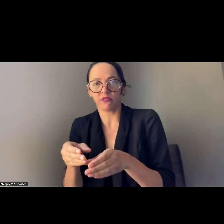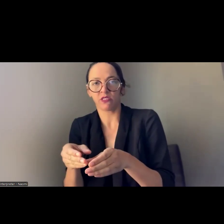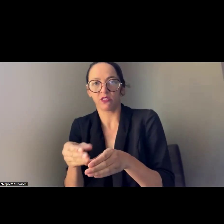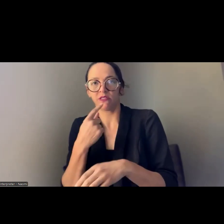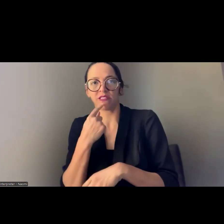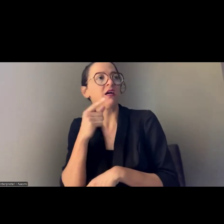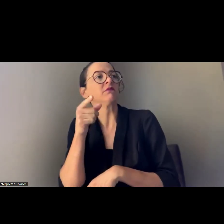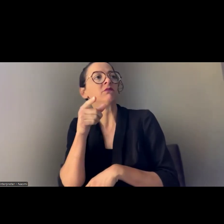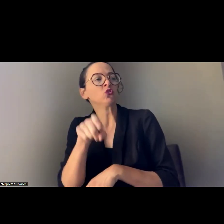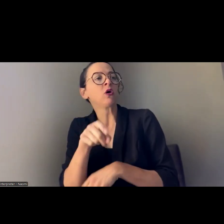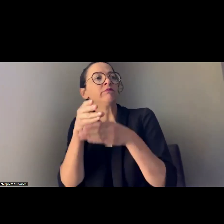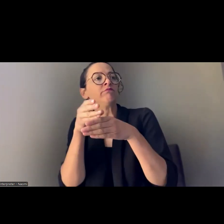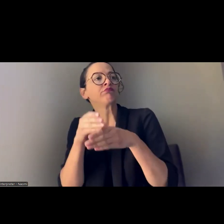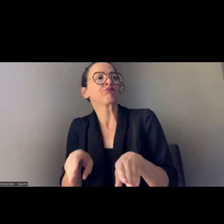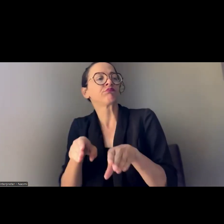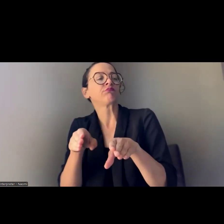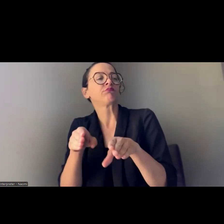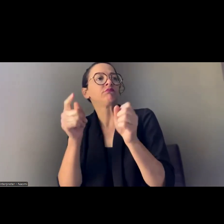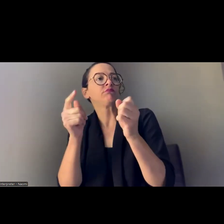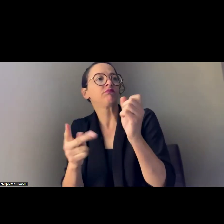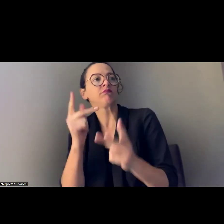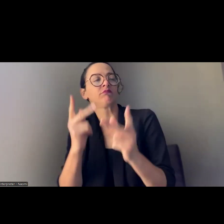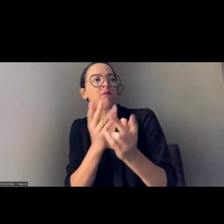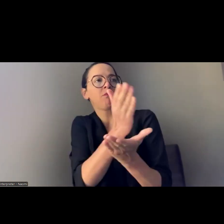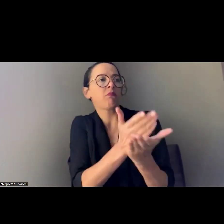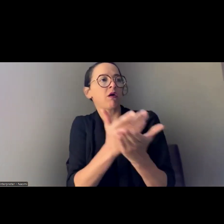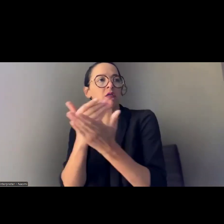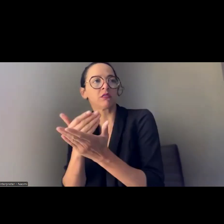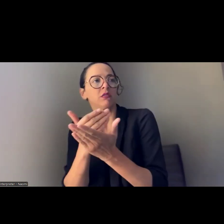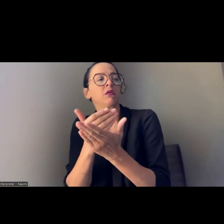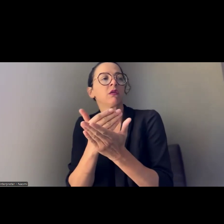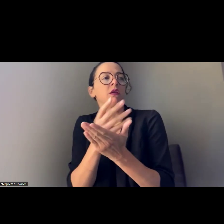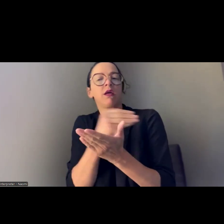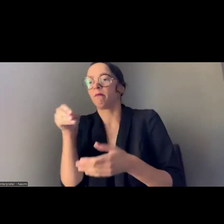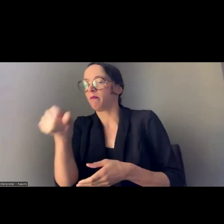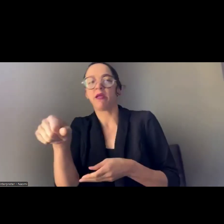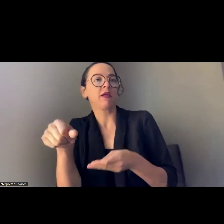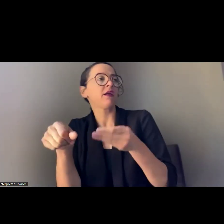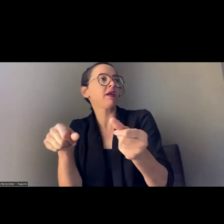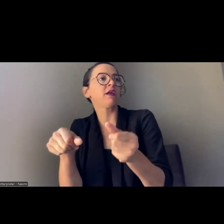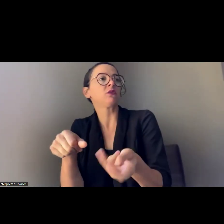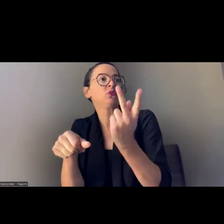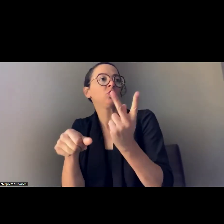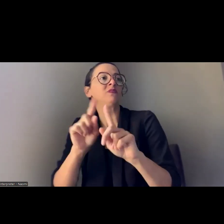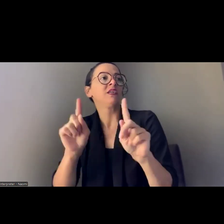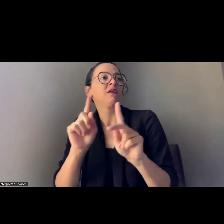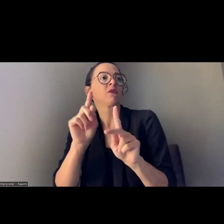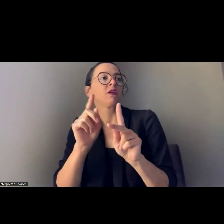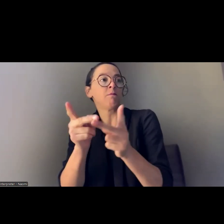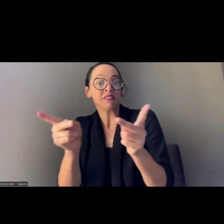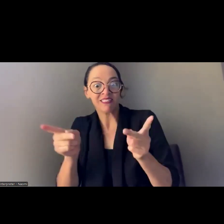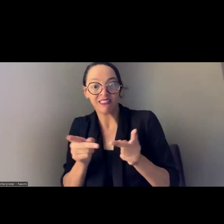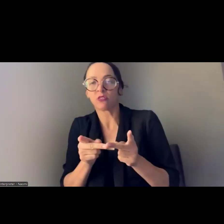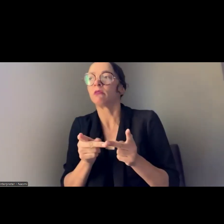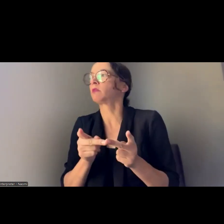love to do that, but we don't have finances to do that. So that's I don't know if that's exactly what